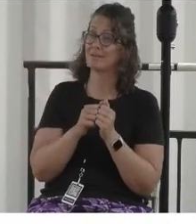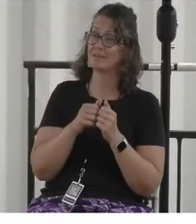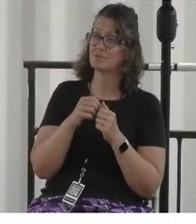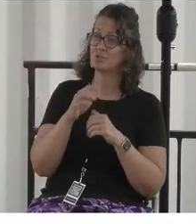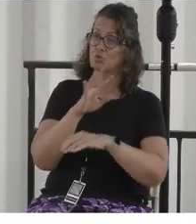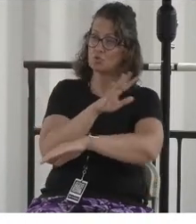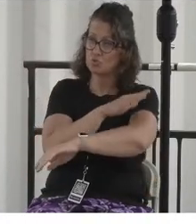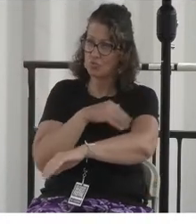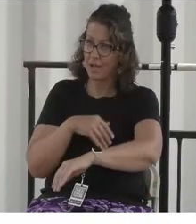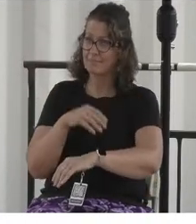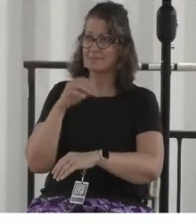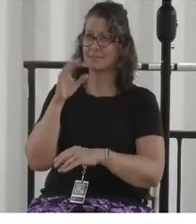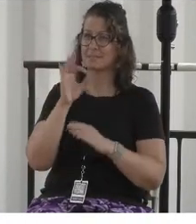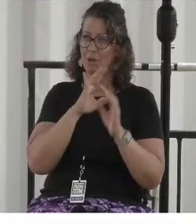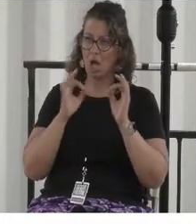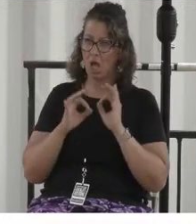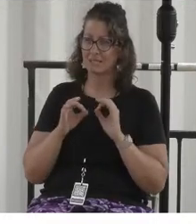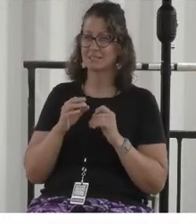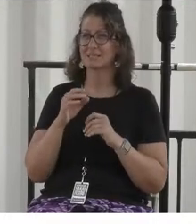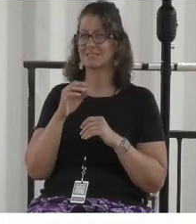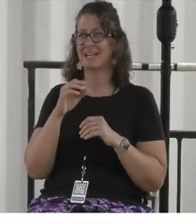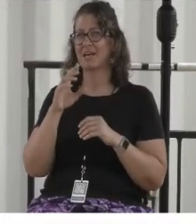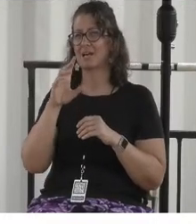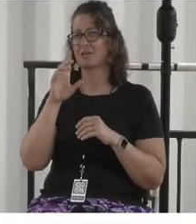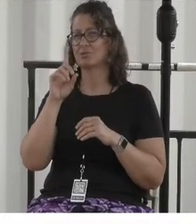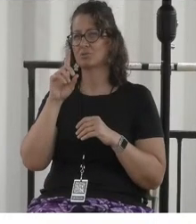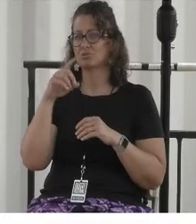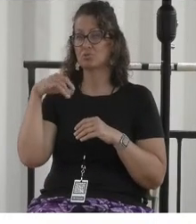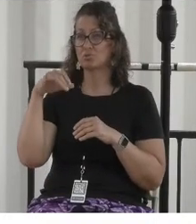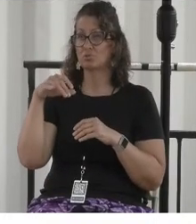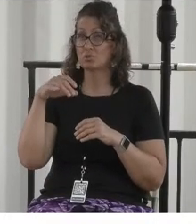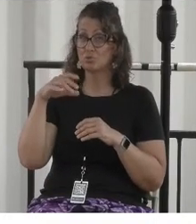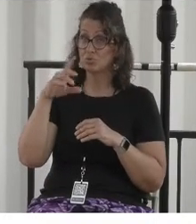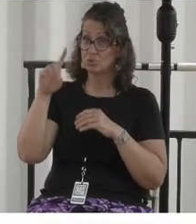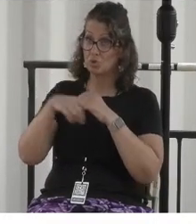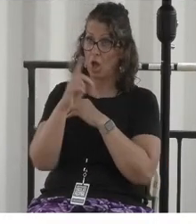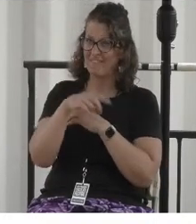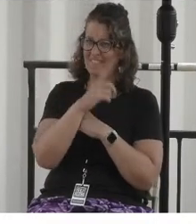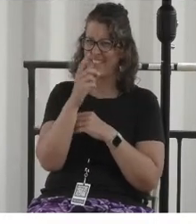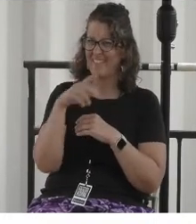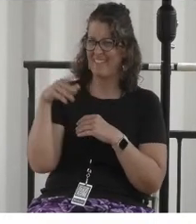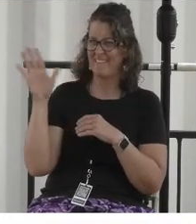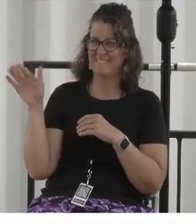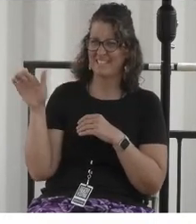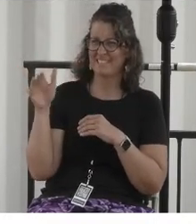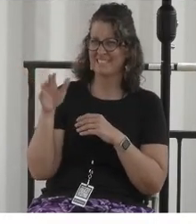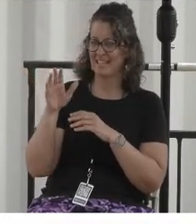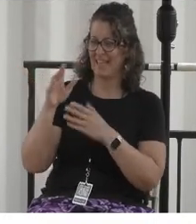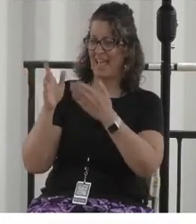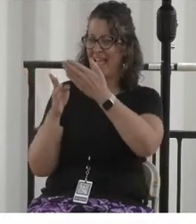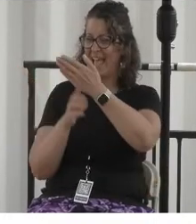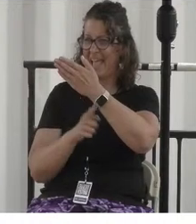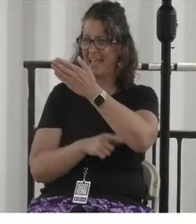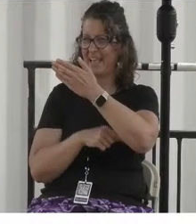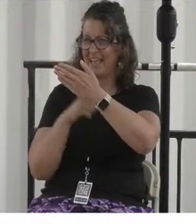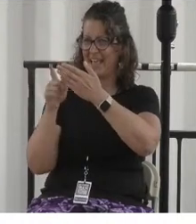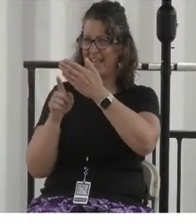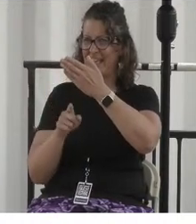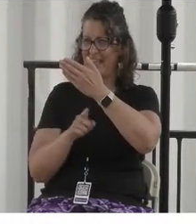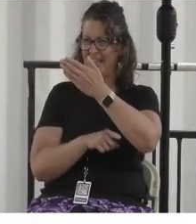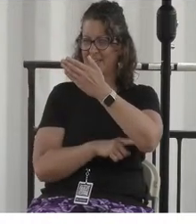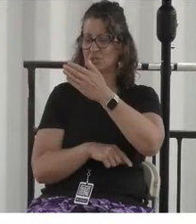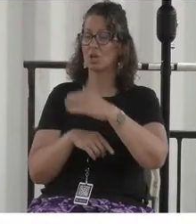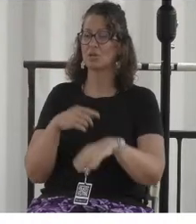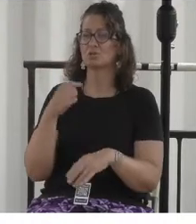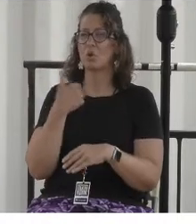jagged edges of dolphin fins. And so that the AI helps the researchers scale to the point where they can get this volume of